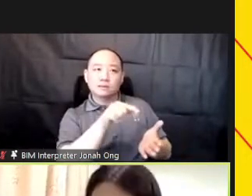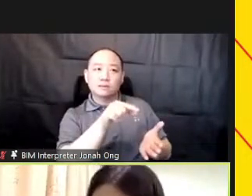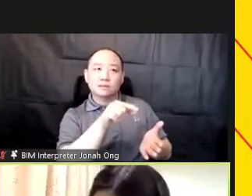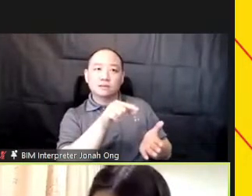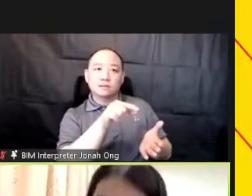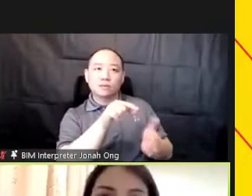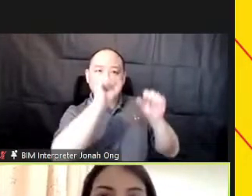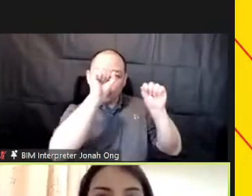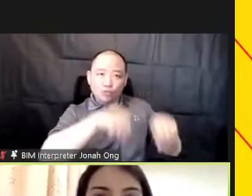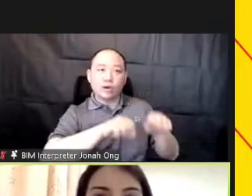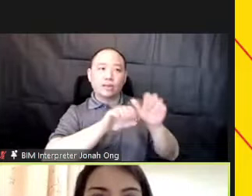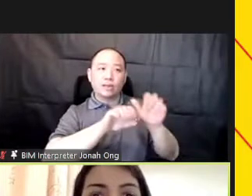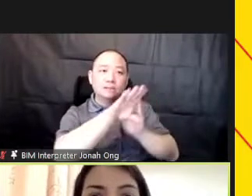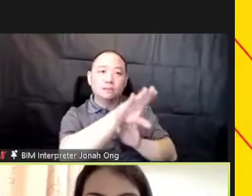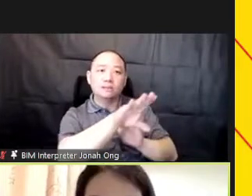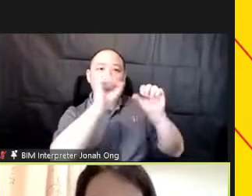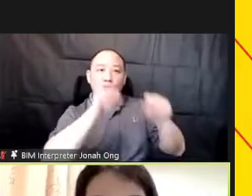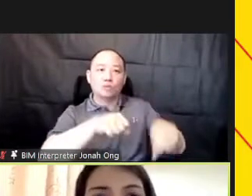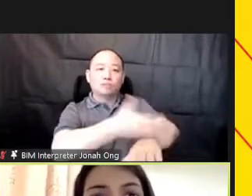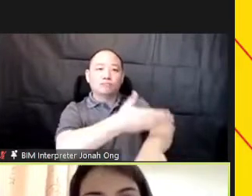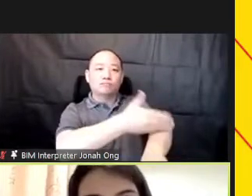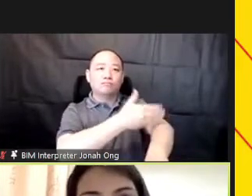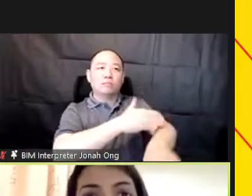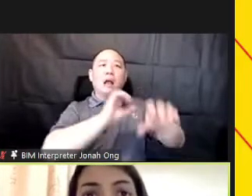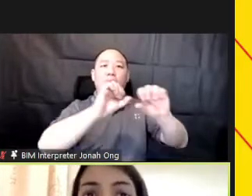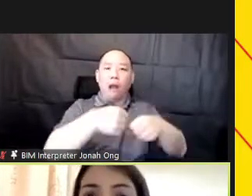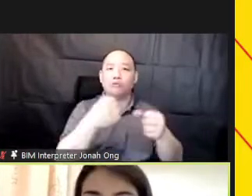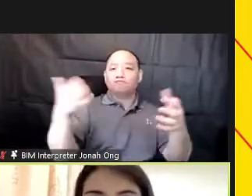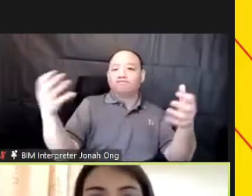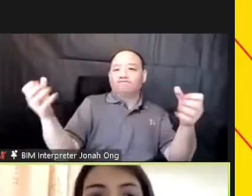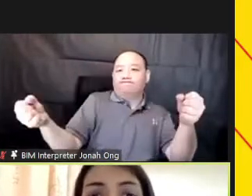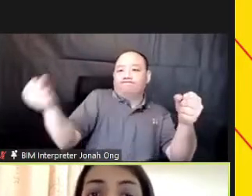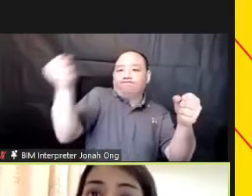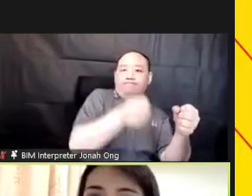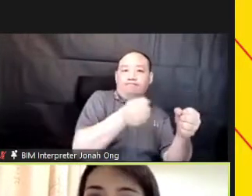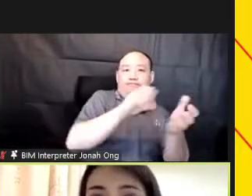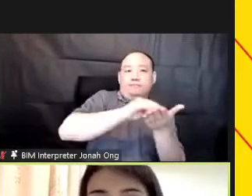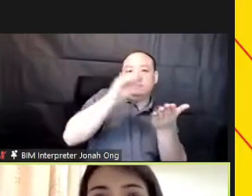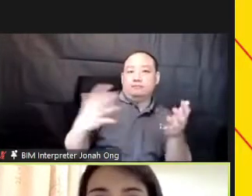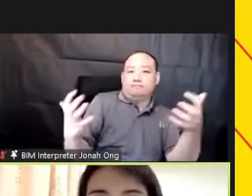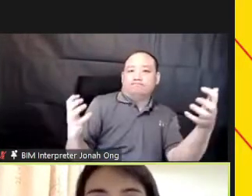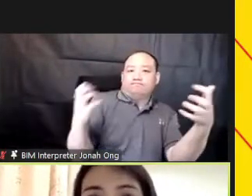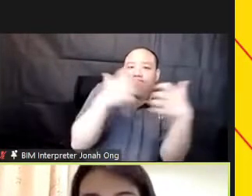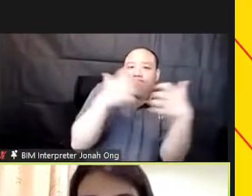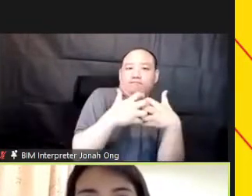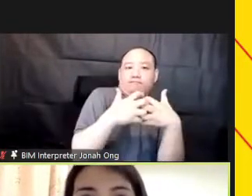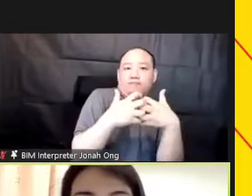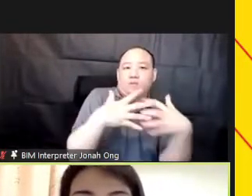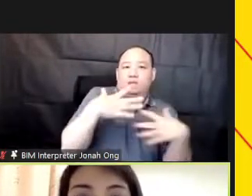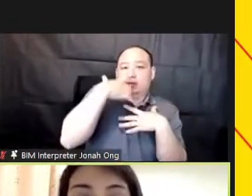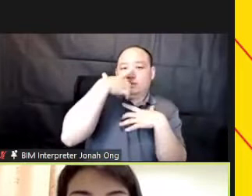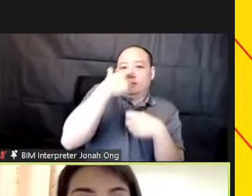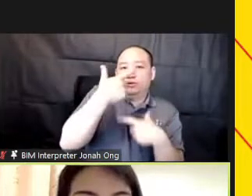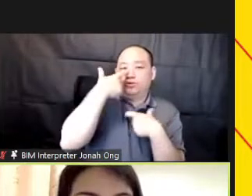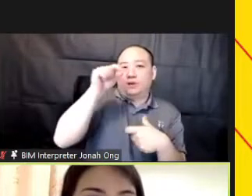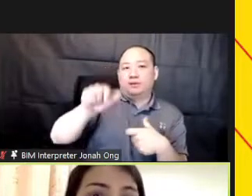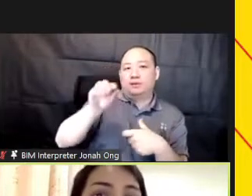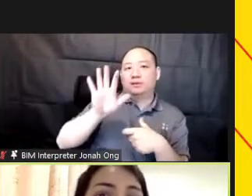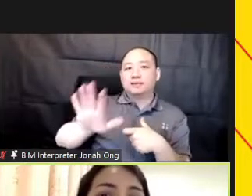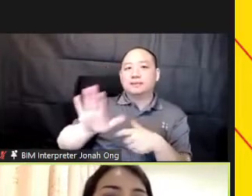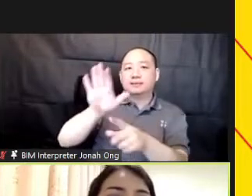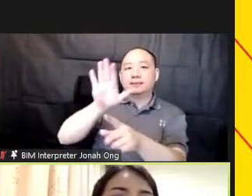or just, you know, put into that mold, but they are free to pick subjects depending on their interests, and they're also taught TVET at an early